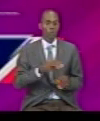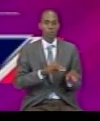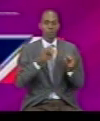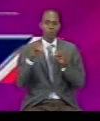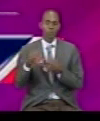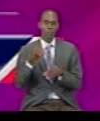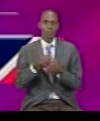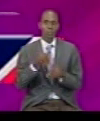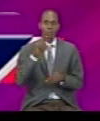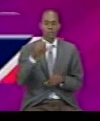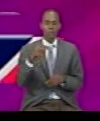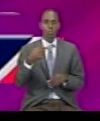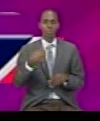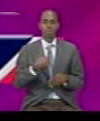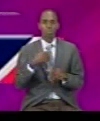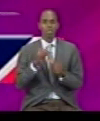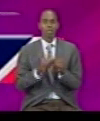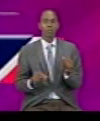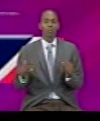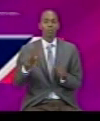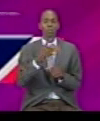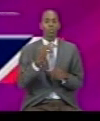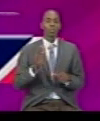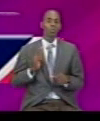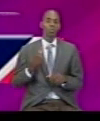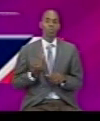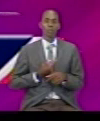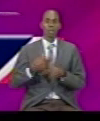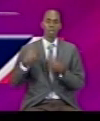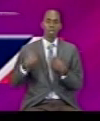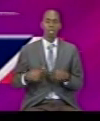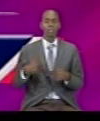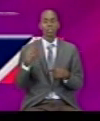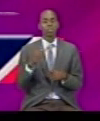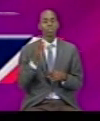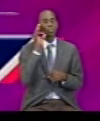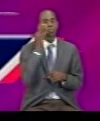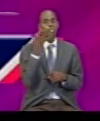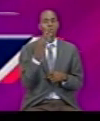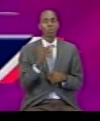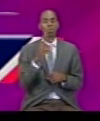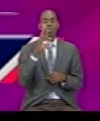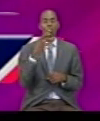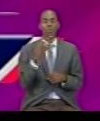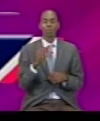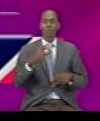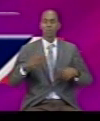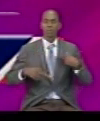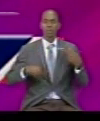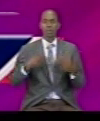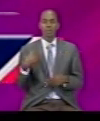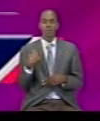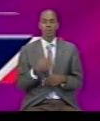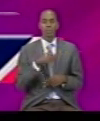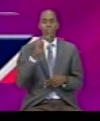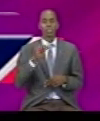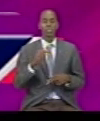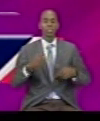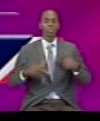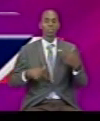of every one of us, the fruit of renewal and revival. We need revival in our